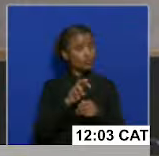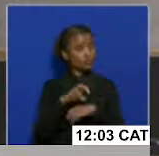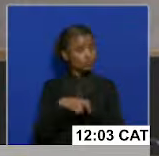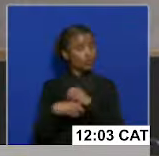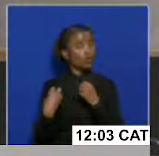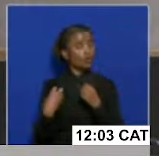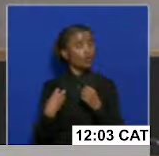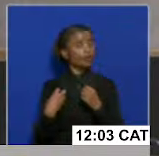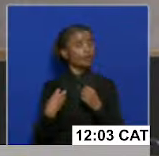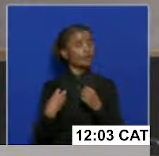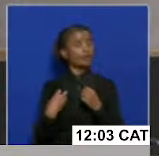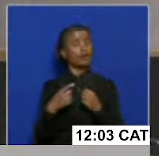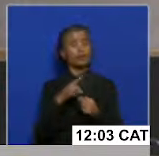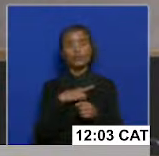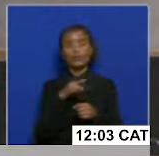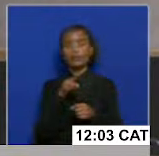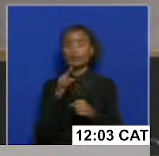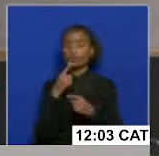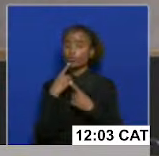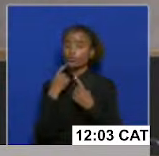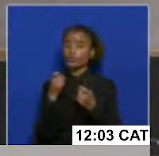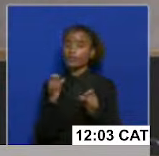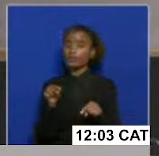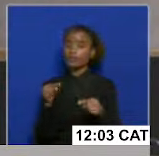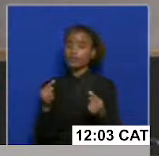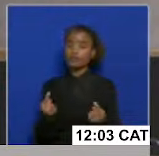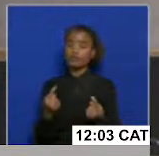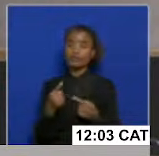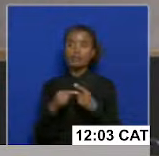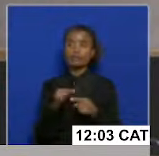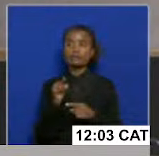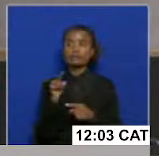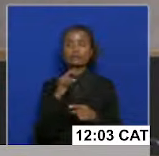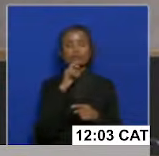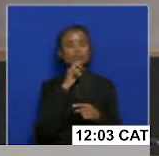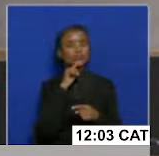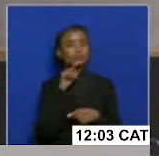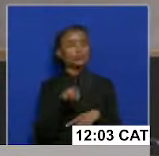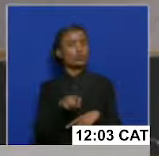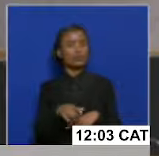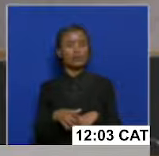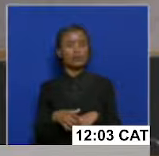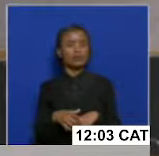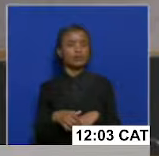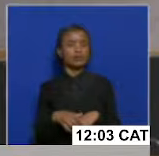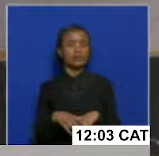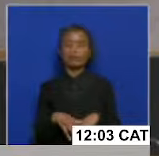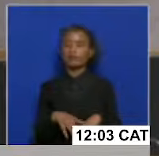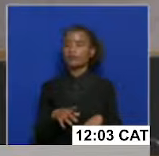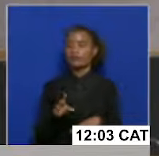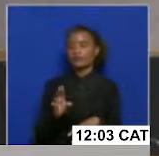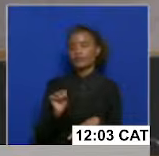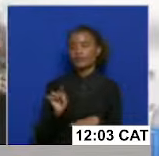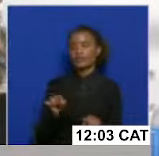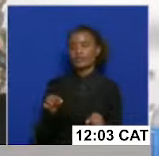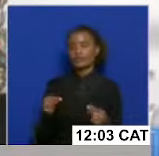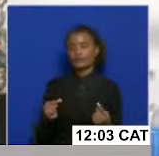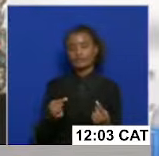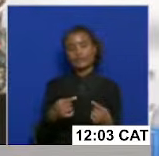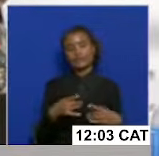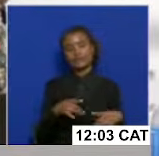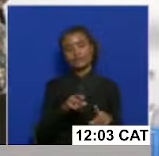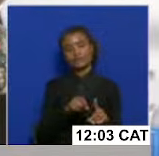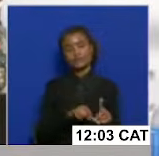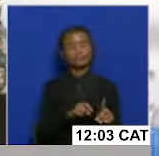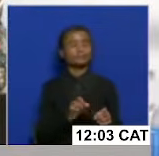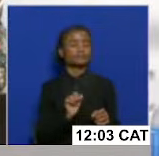been used, can you? No, I can't, Chairperson. Thank you.